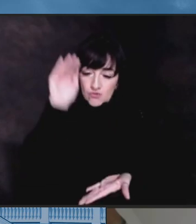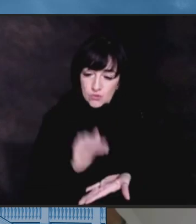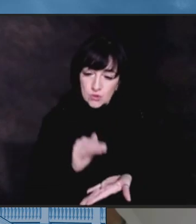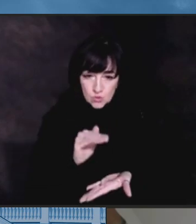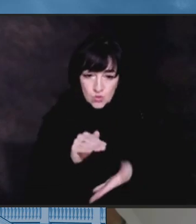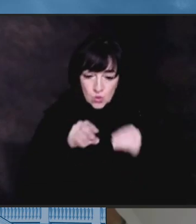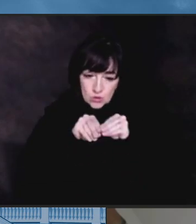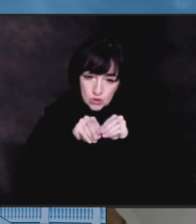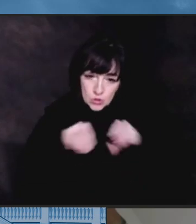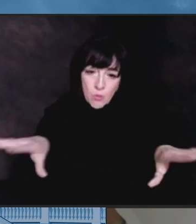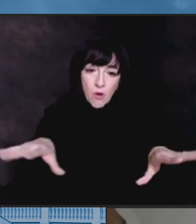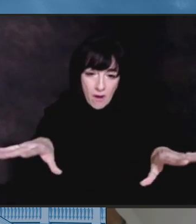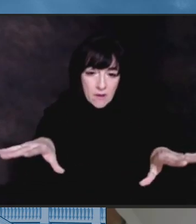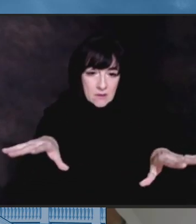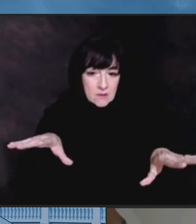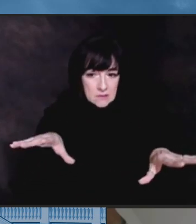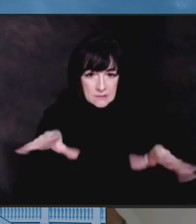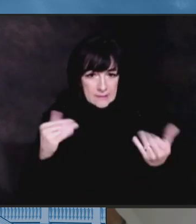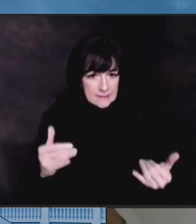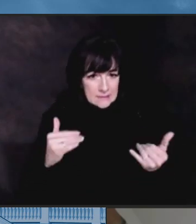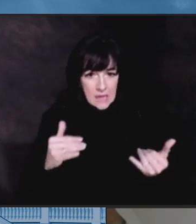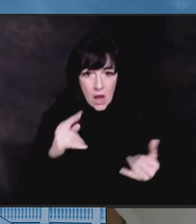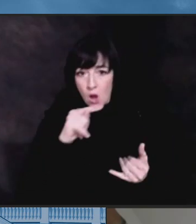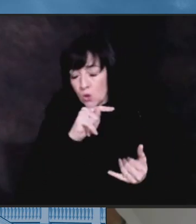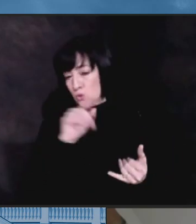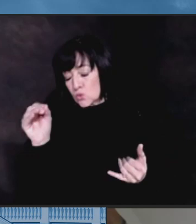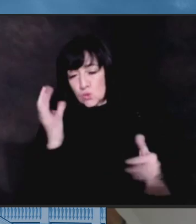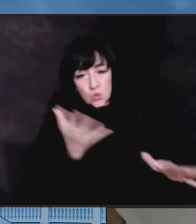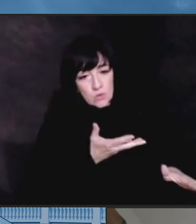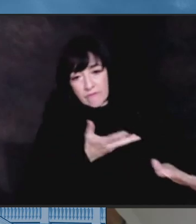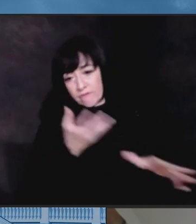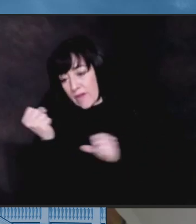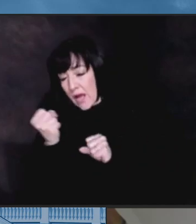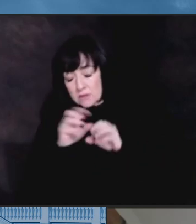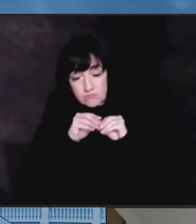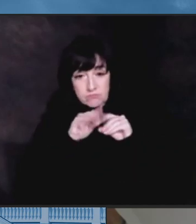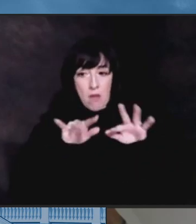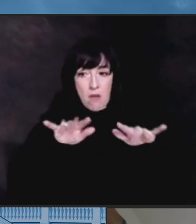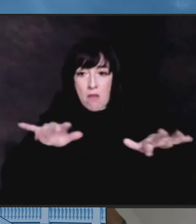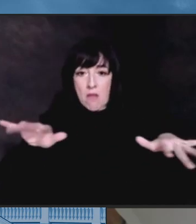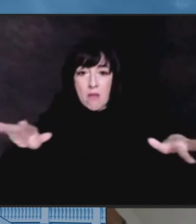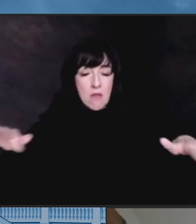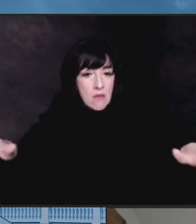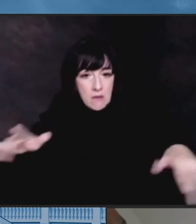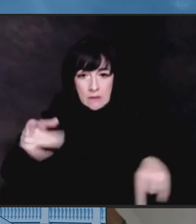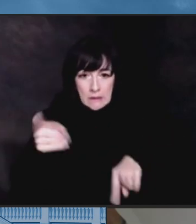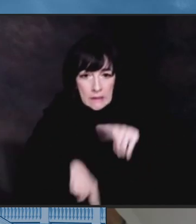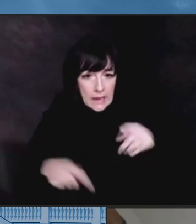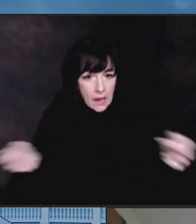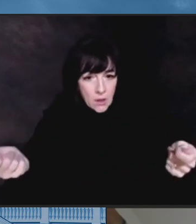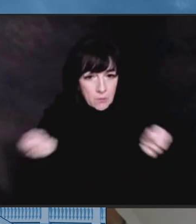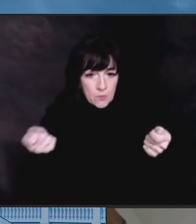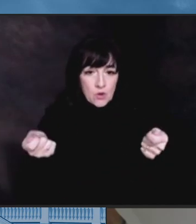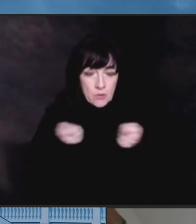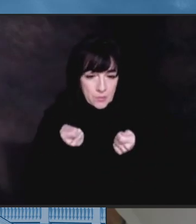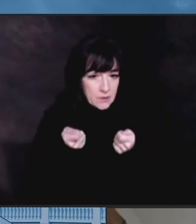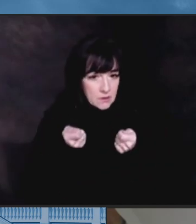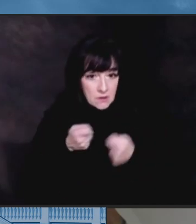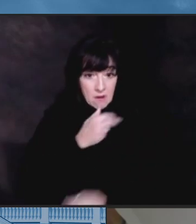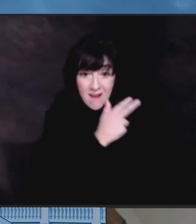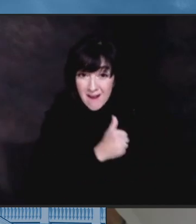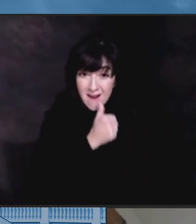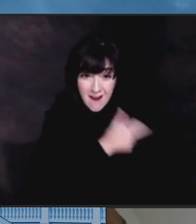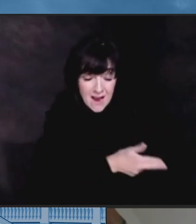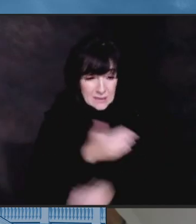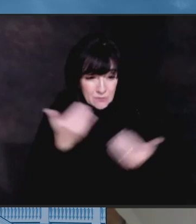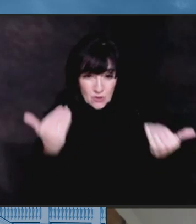the spread, the acceleration of the spread that you're seeing in the numbers. And those hospitalization numbers are as real can be.